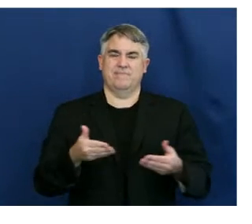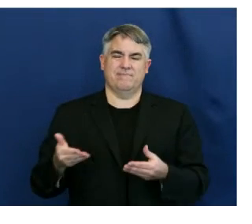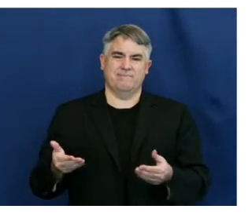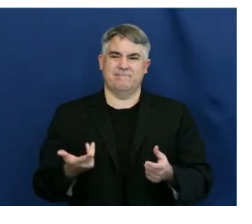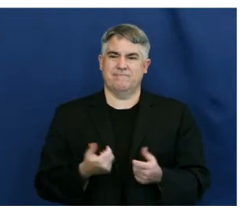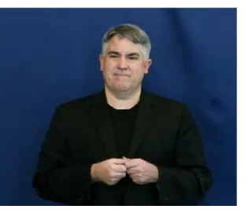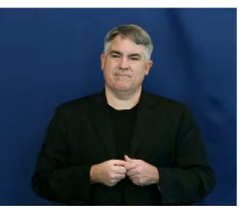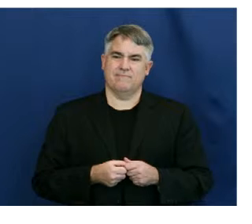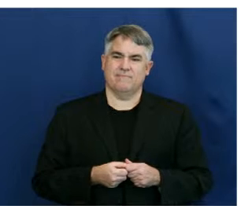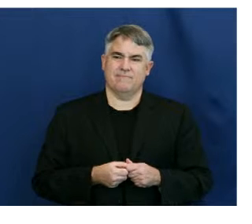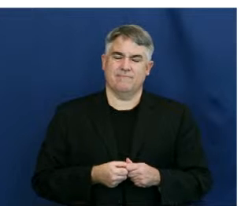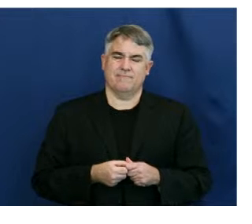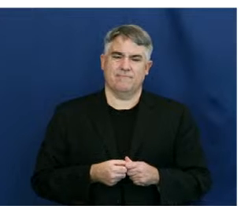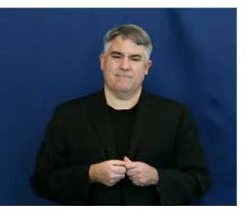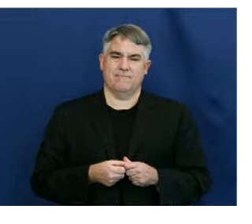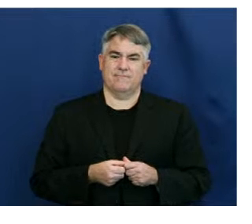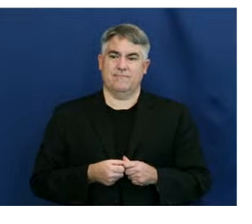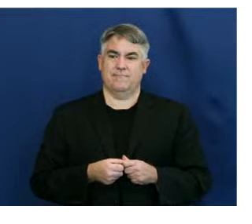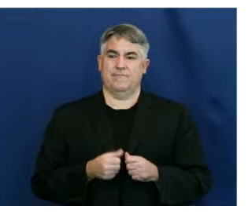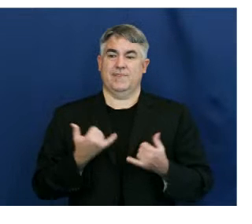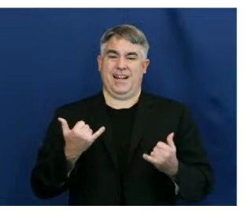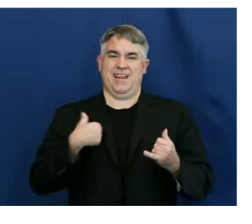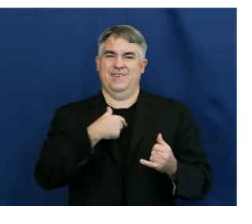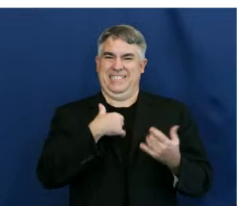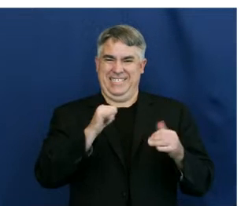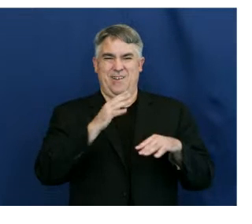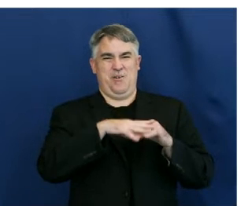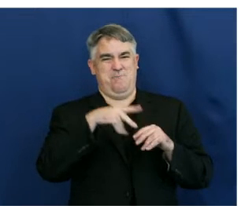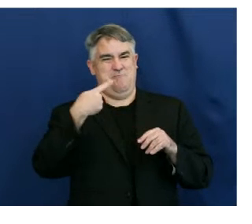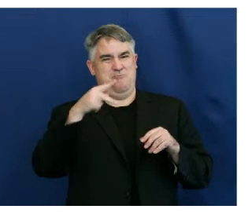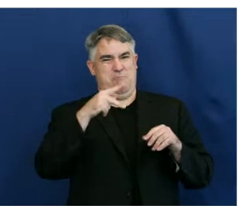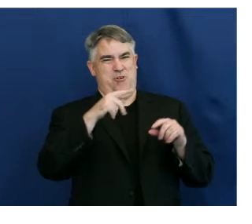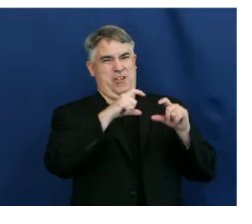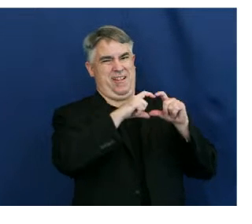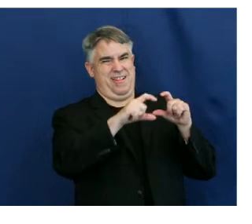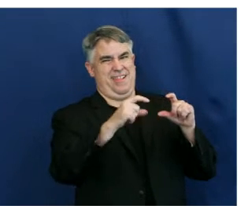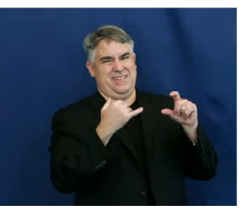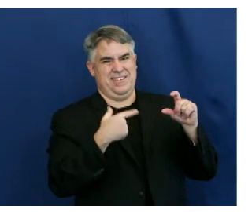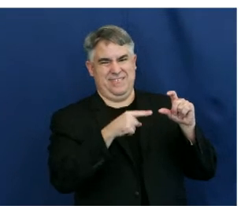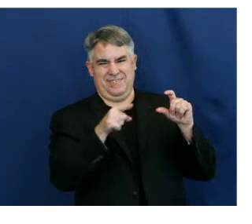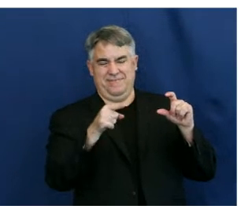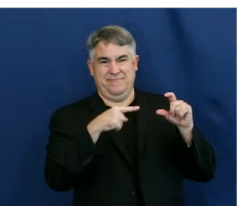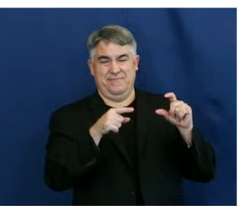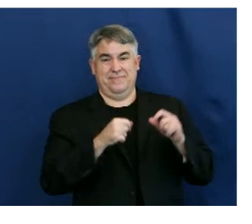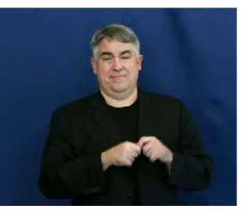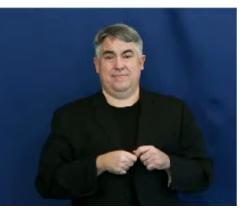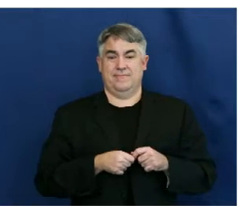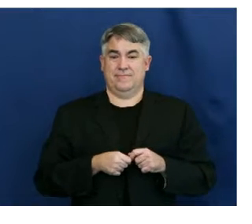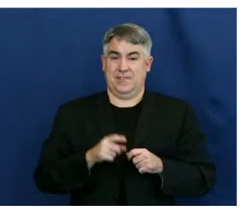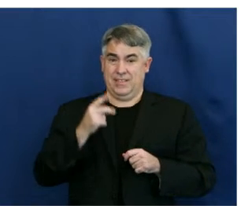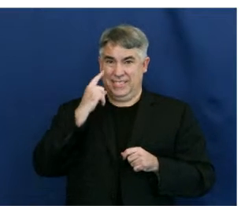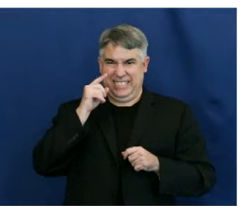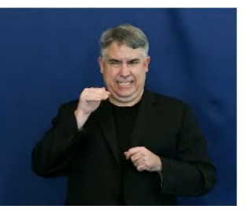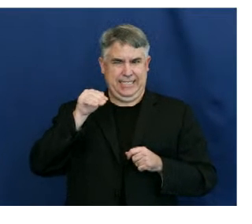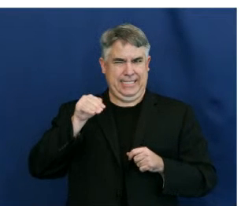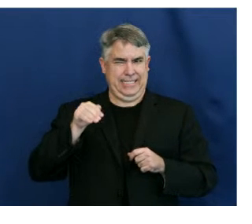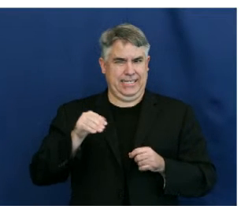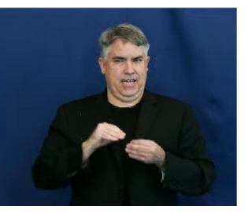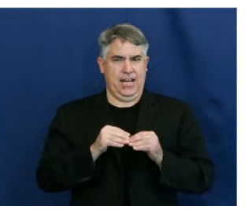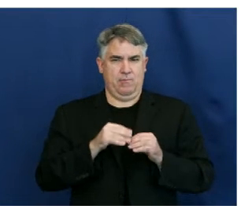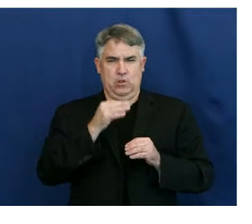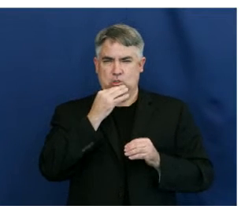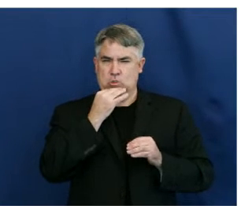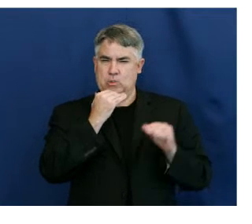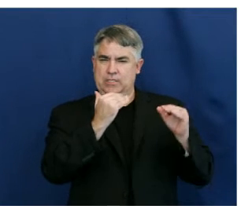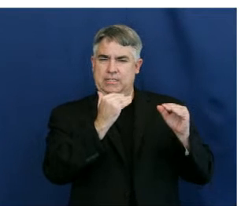And this is just where we are in the tiers. Again, you see that adjusted case rate at 15. We are descending rapidly and moving quickly.